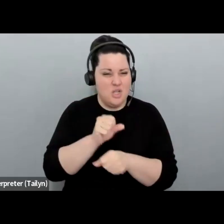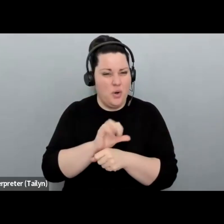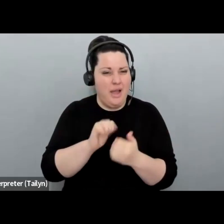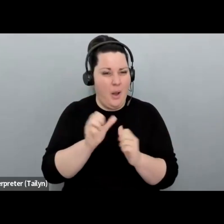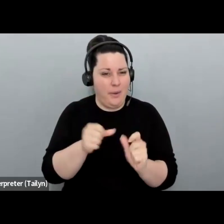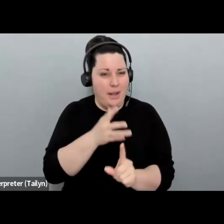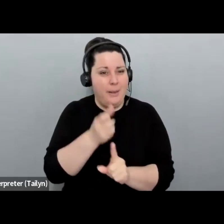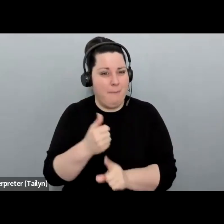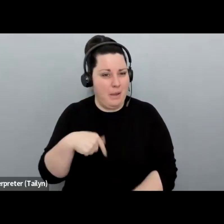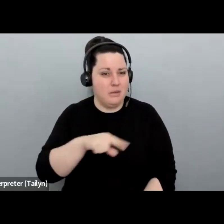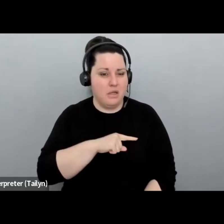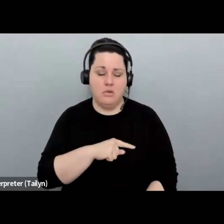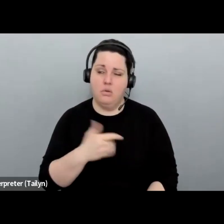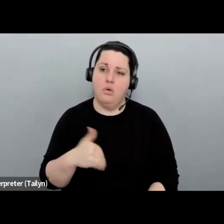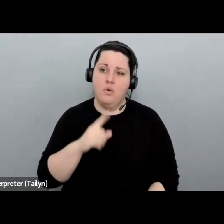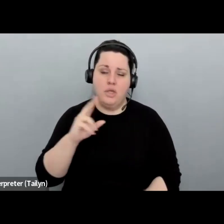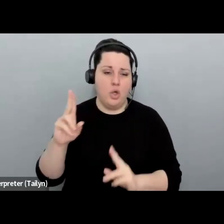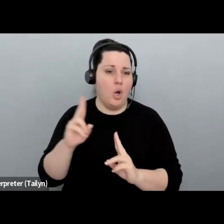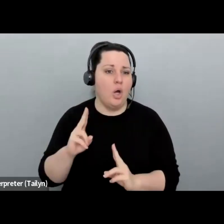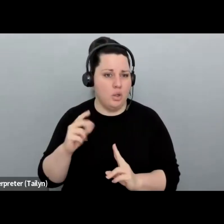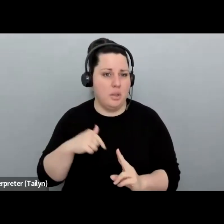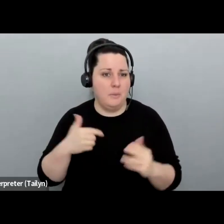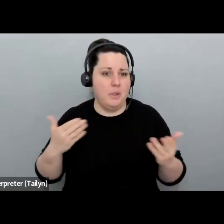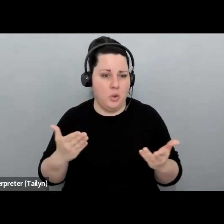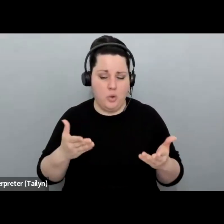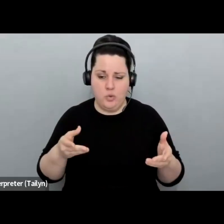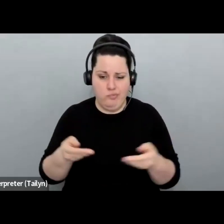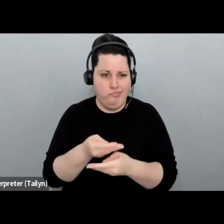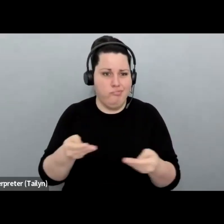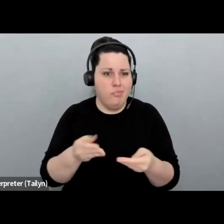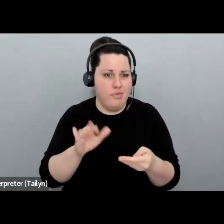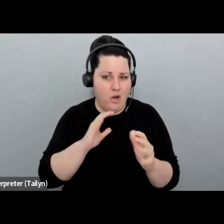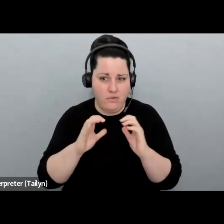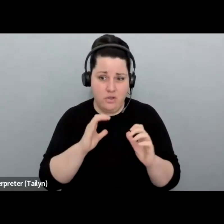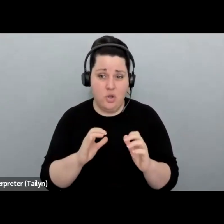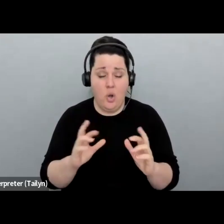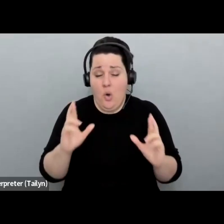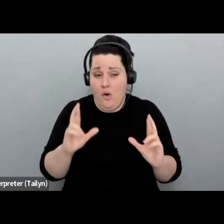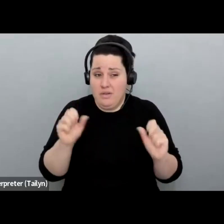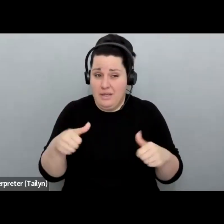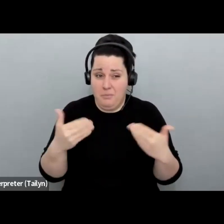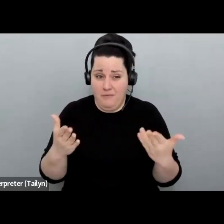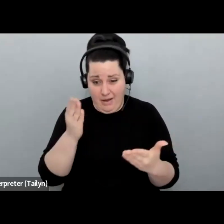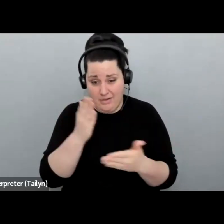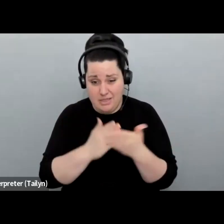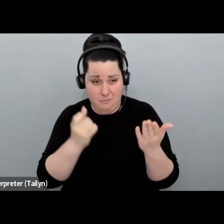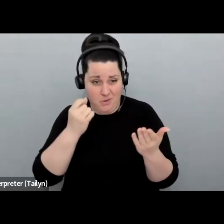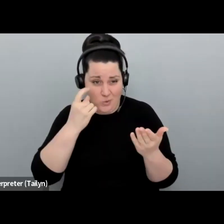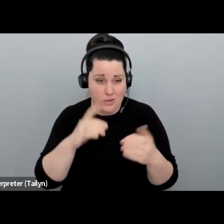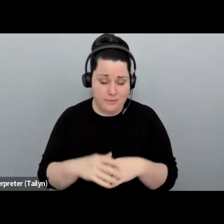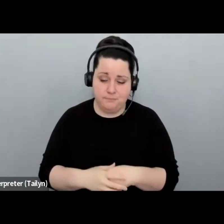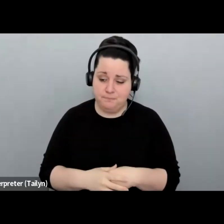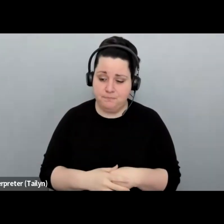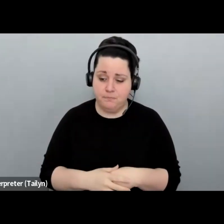us. It's an honor to be here to moderate this conversation for all of you and hopefully provide some insights.